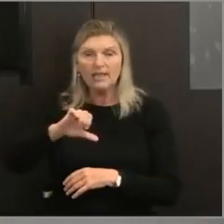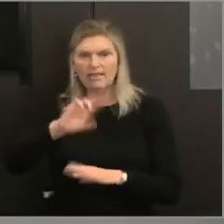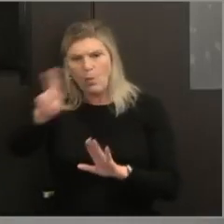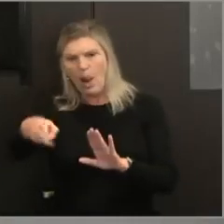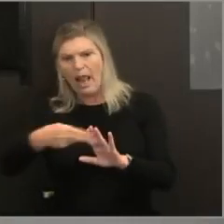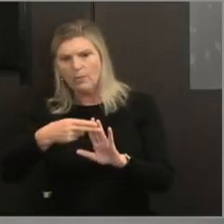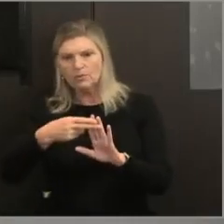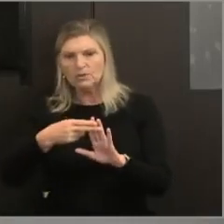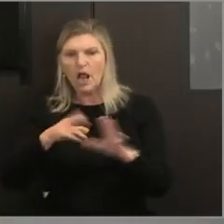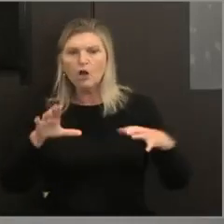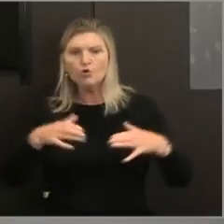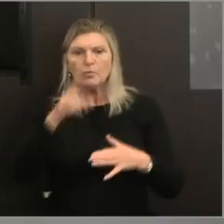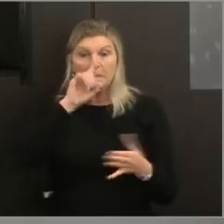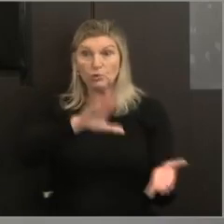race.